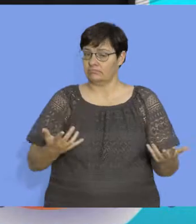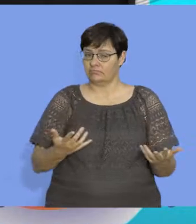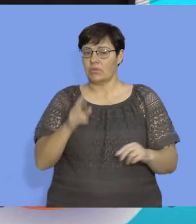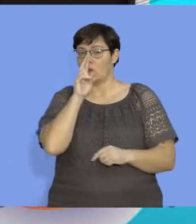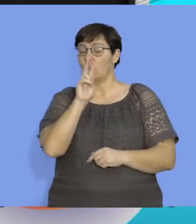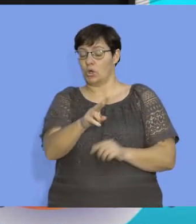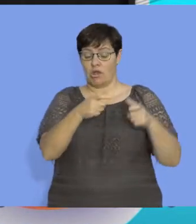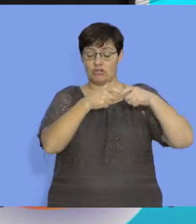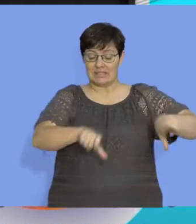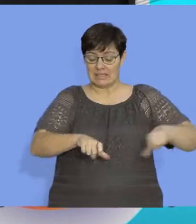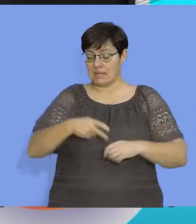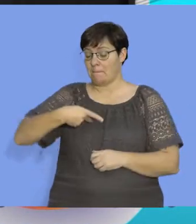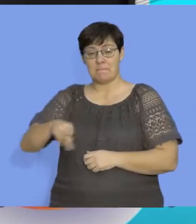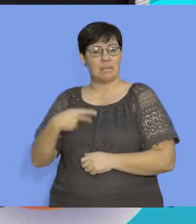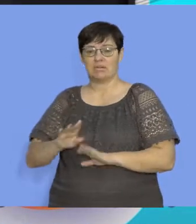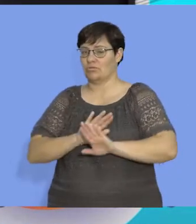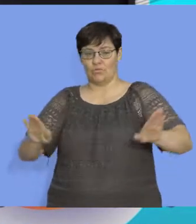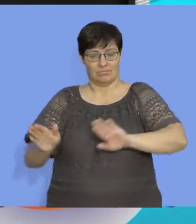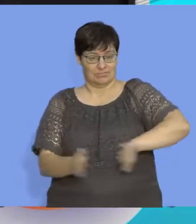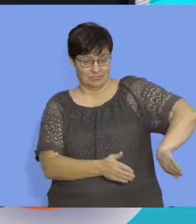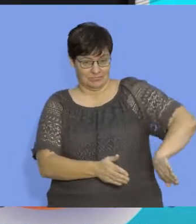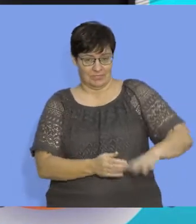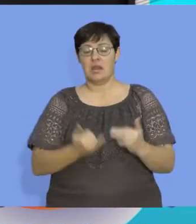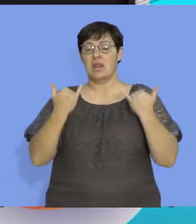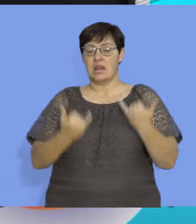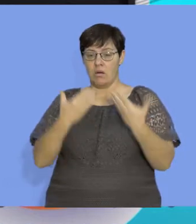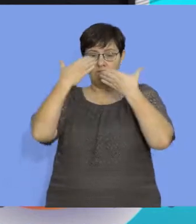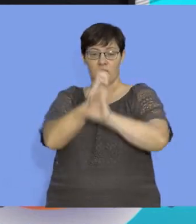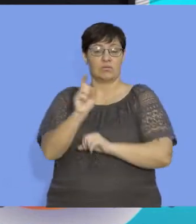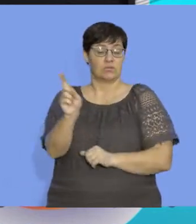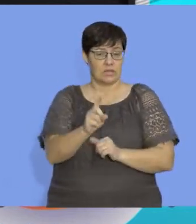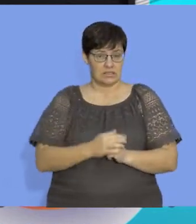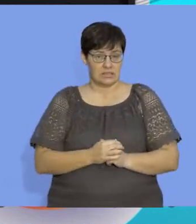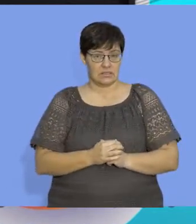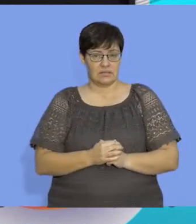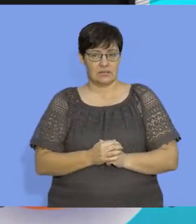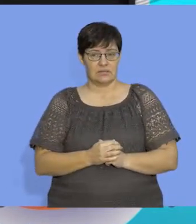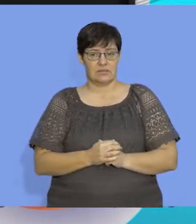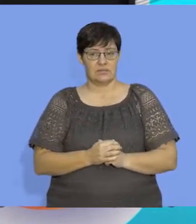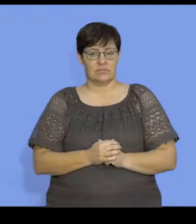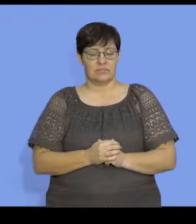we're not looking at receipts and payments any longer, but we are focusing on,